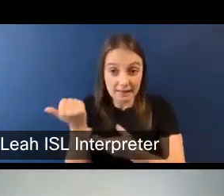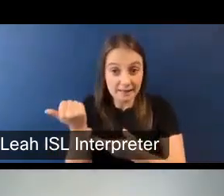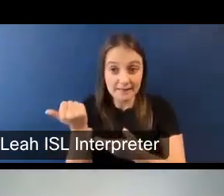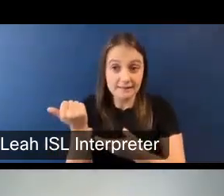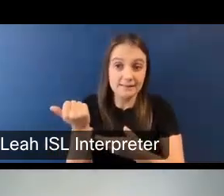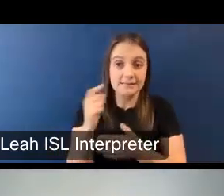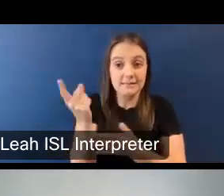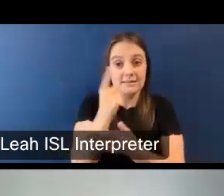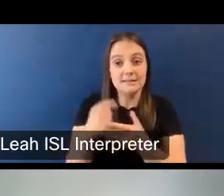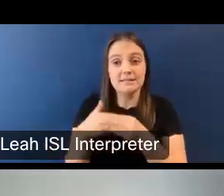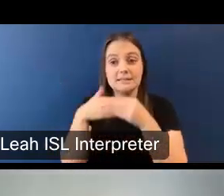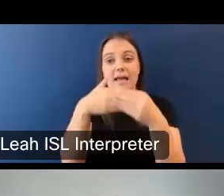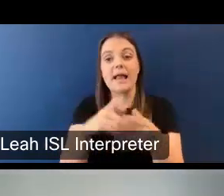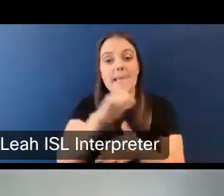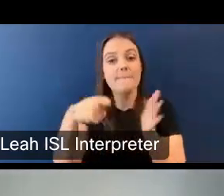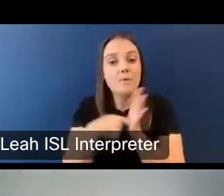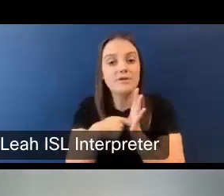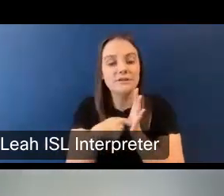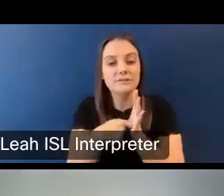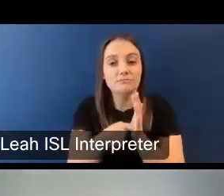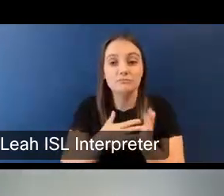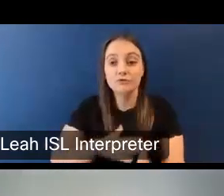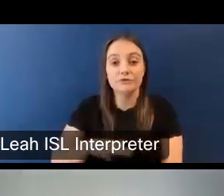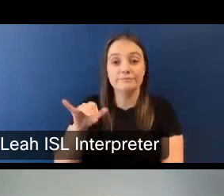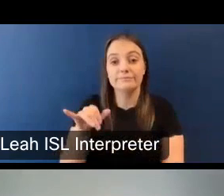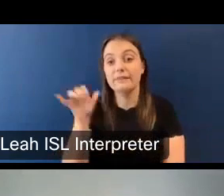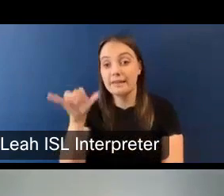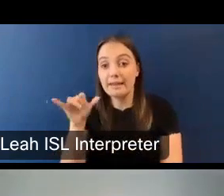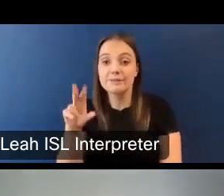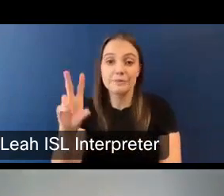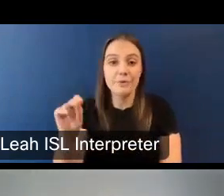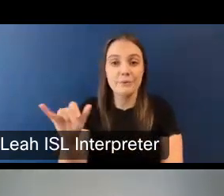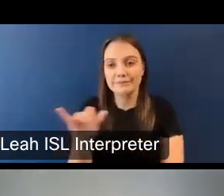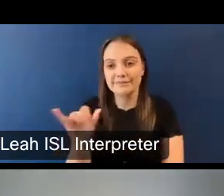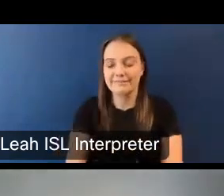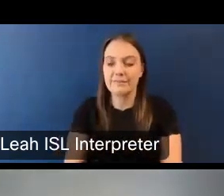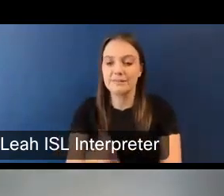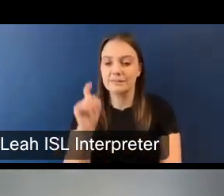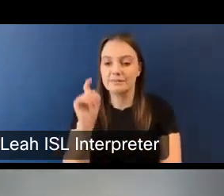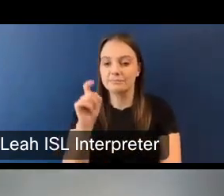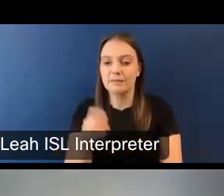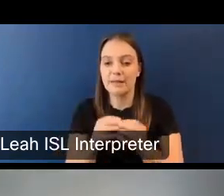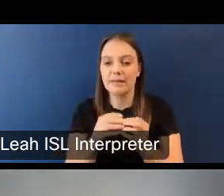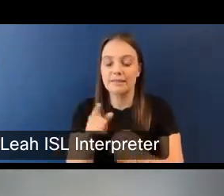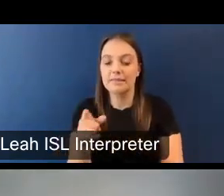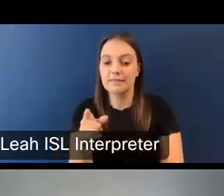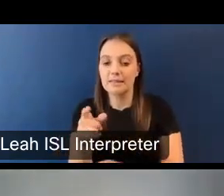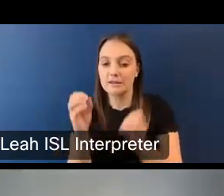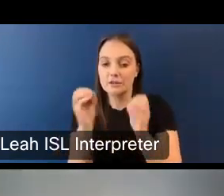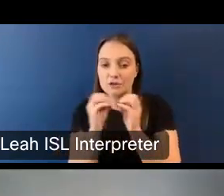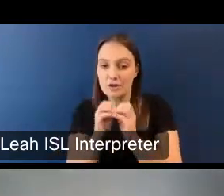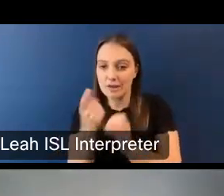any design-led projects? Just a simple yes or no. You can pop that into the chat. And I'll tell you about